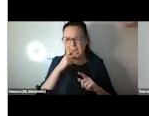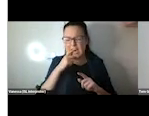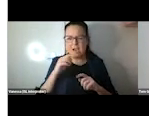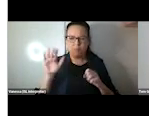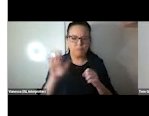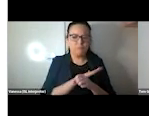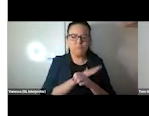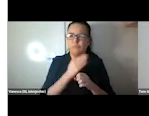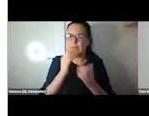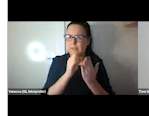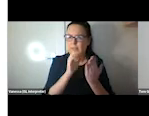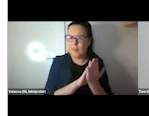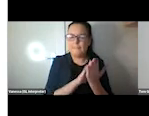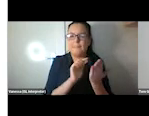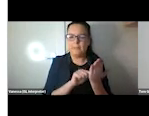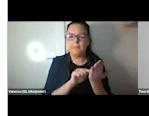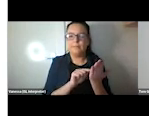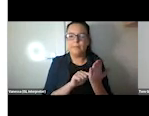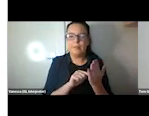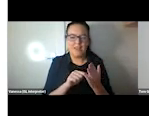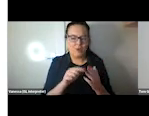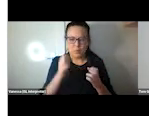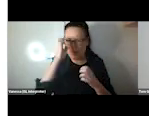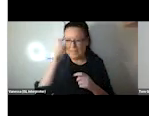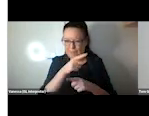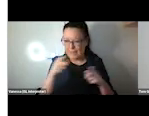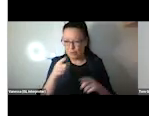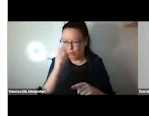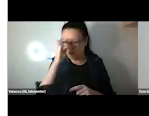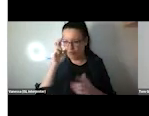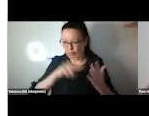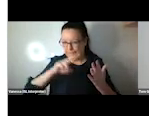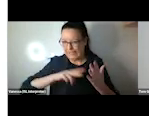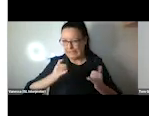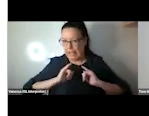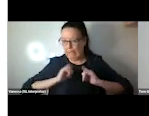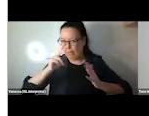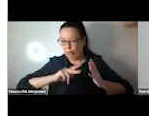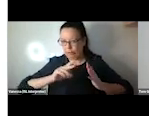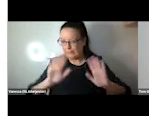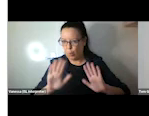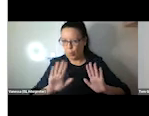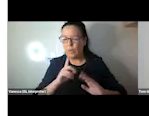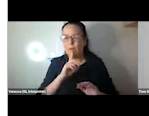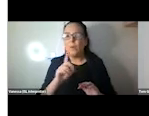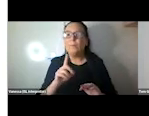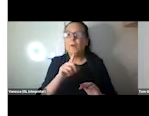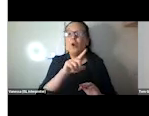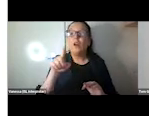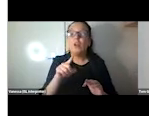Here's just a snapshot. I don't expect you to be able to read anything, but I just want to give you a sense of the information that's contained